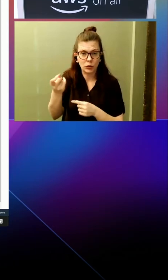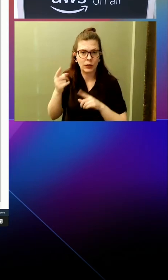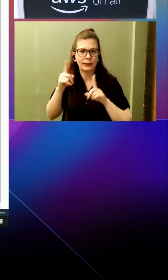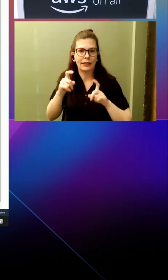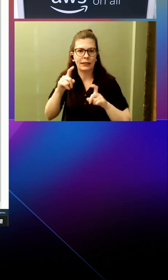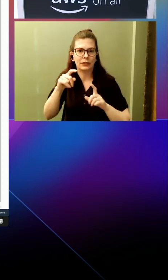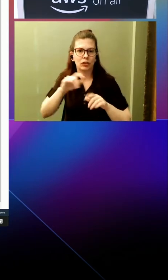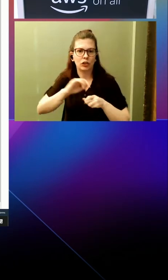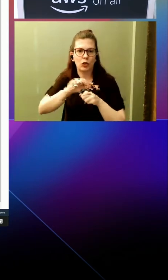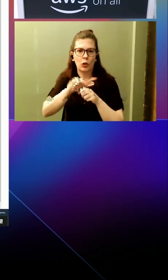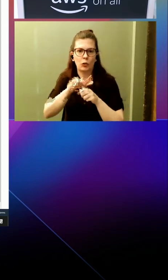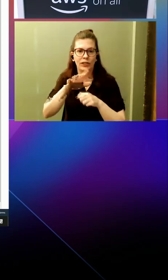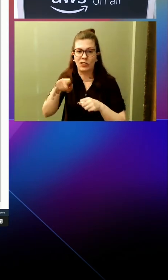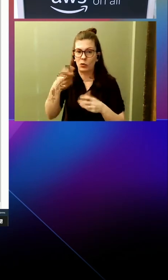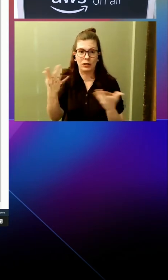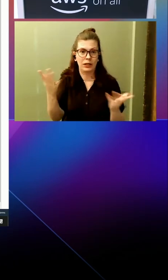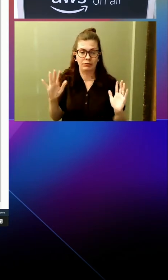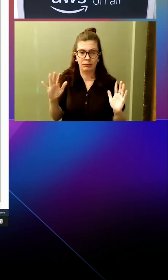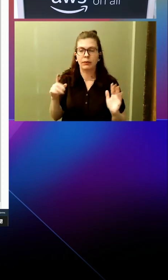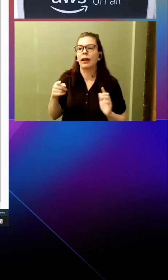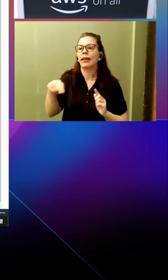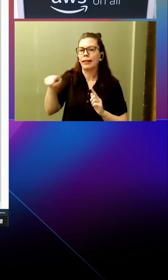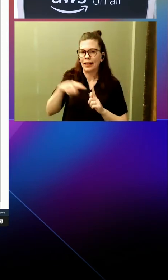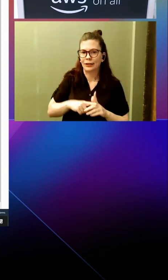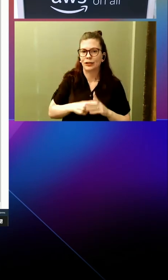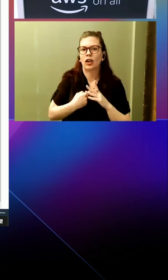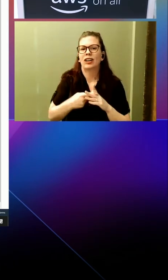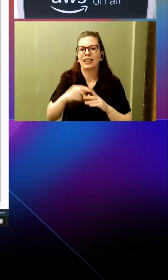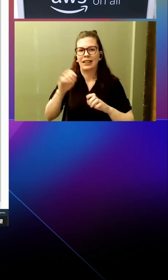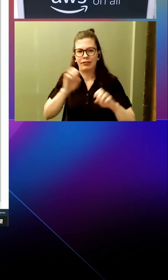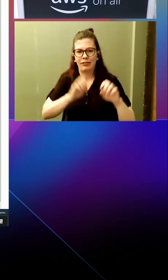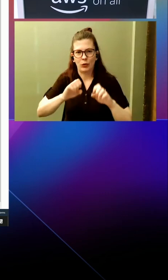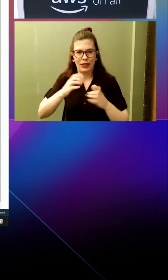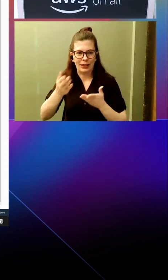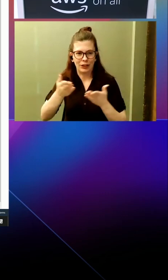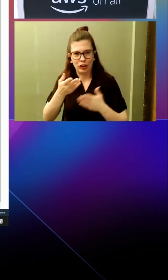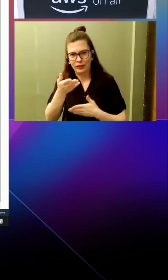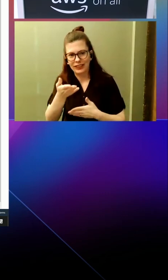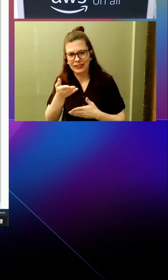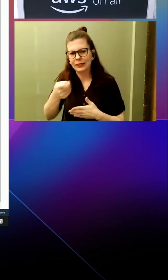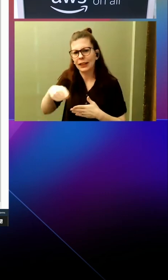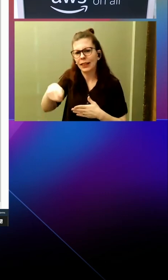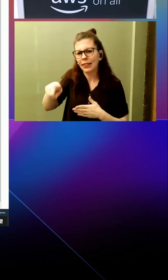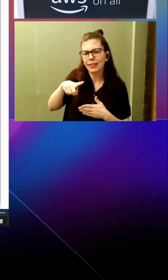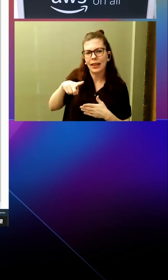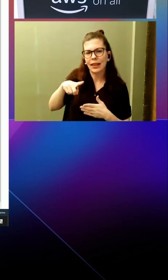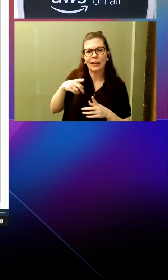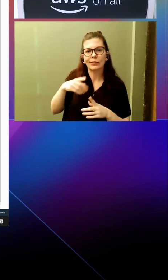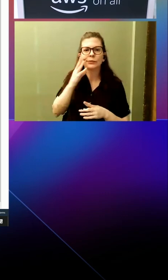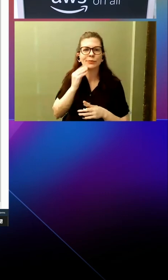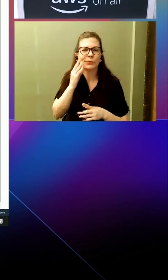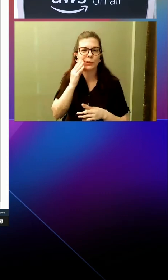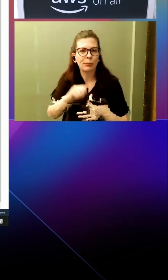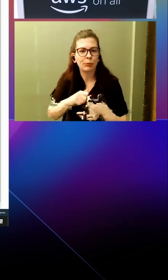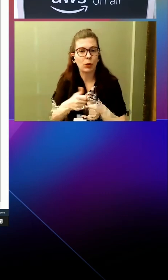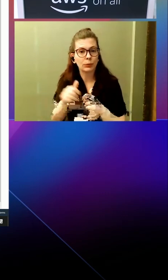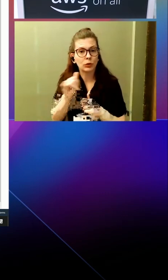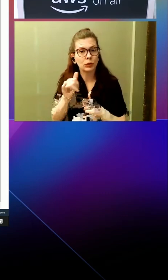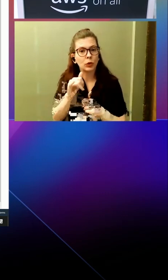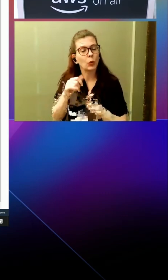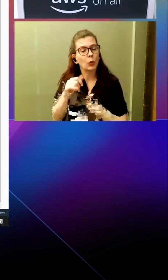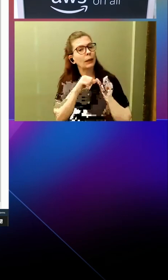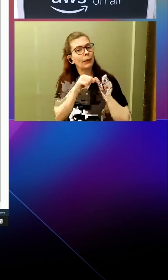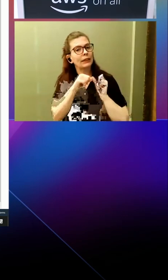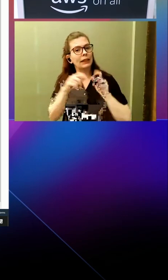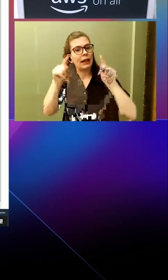And they started evaluating this service because they were running into a problem where they were maintaining these templates and it was